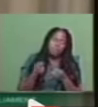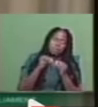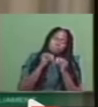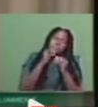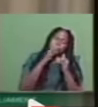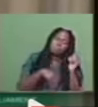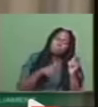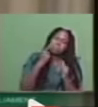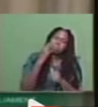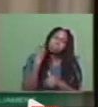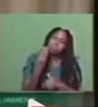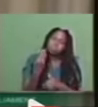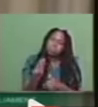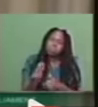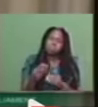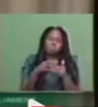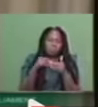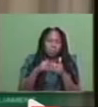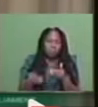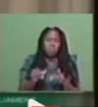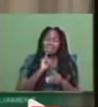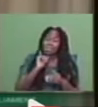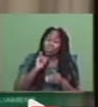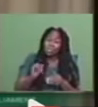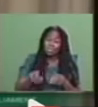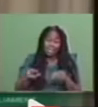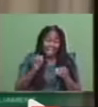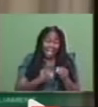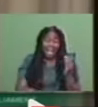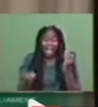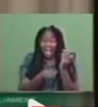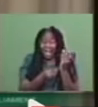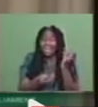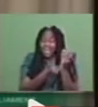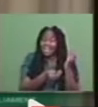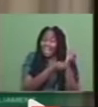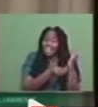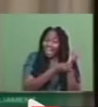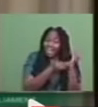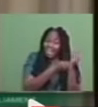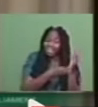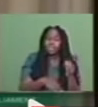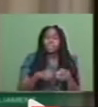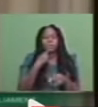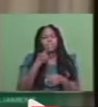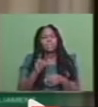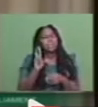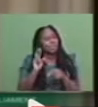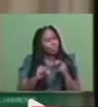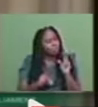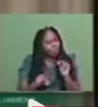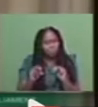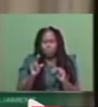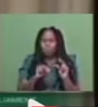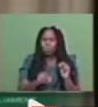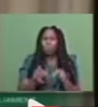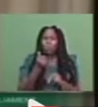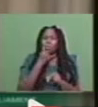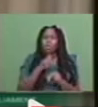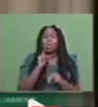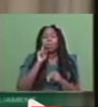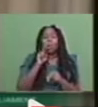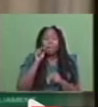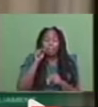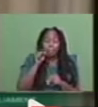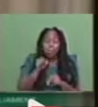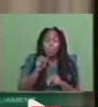2019, the estimate of the interest on overdraft was $250 million. The actual expenditure is $1.2 billion. That is a